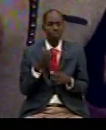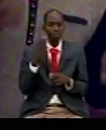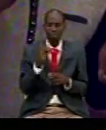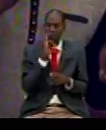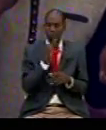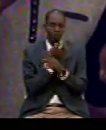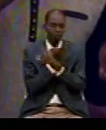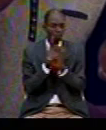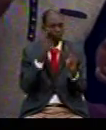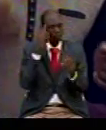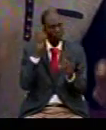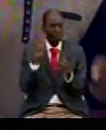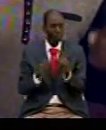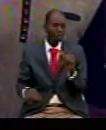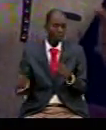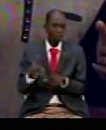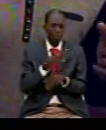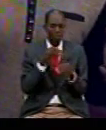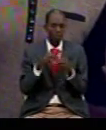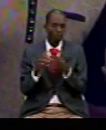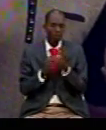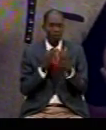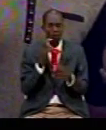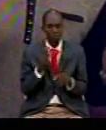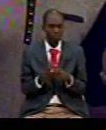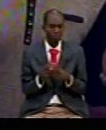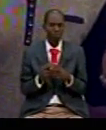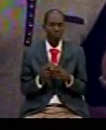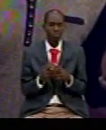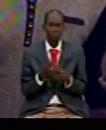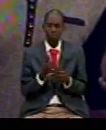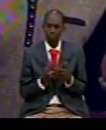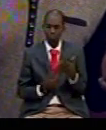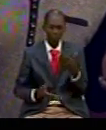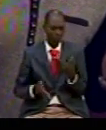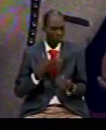There's deliverance for everyone.